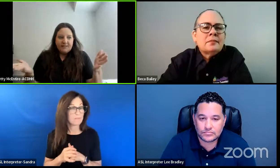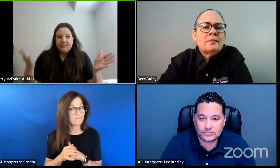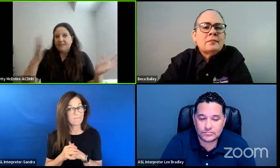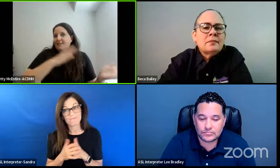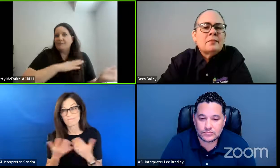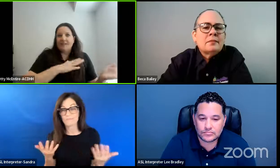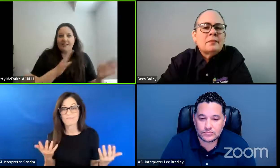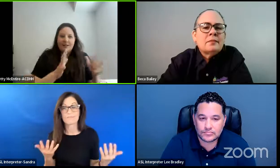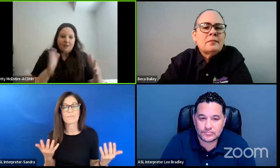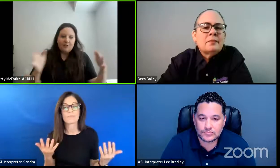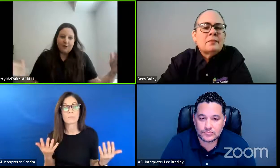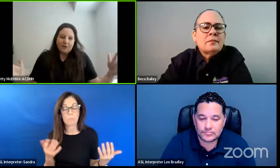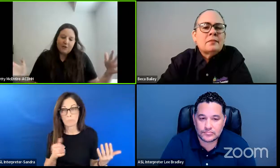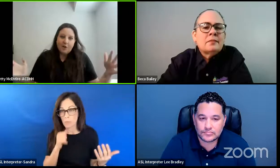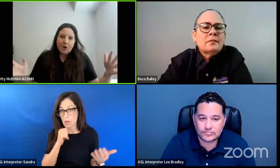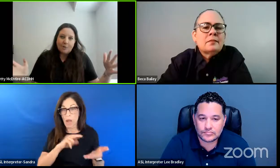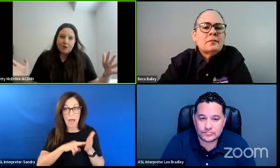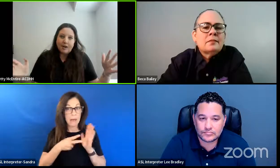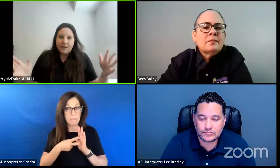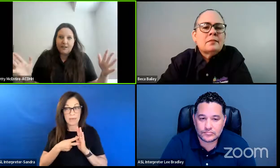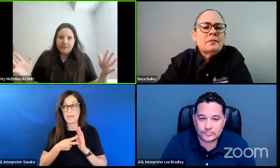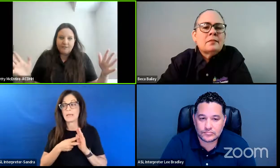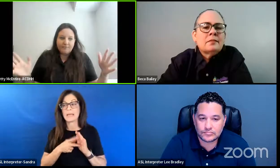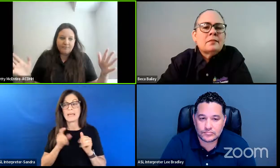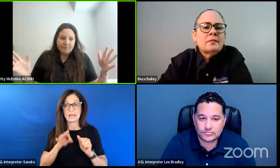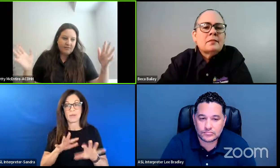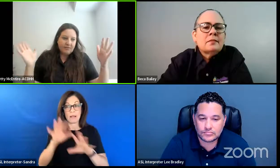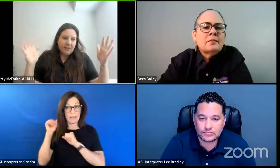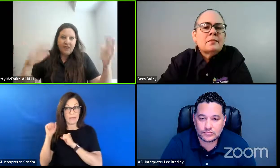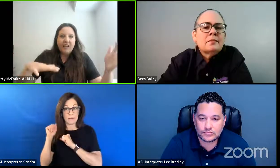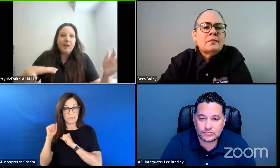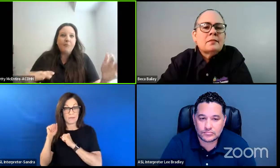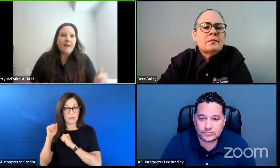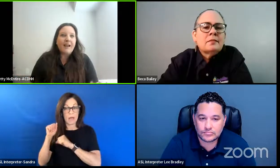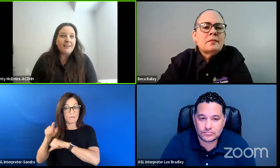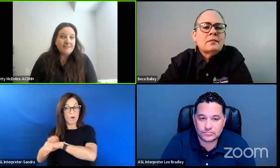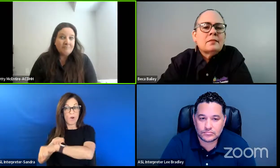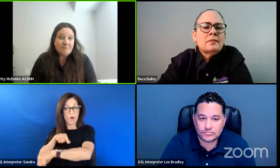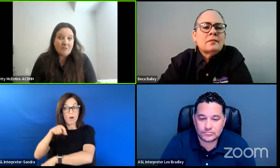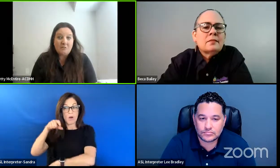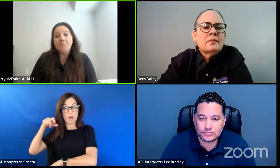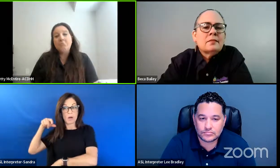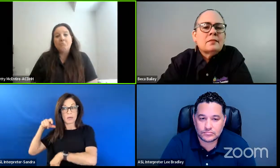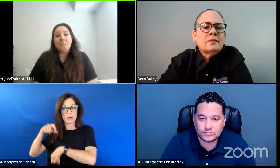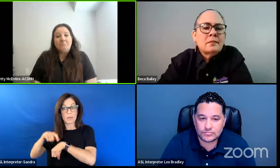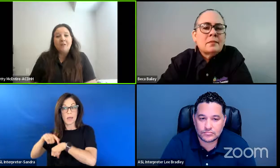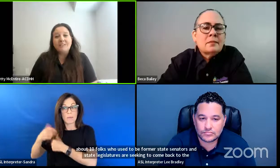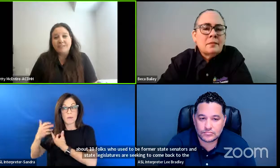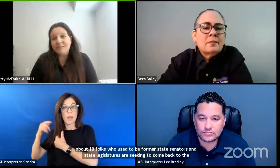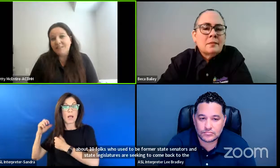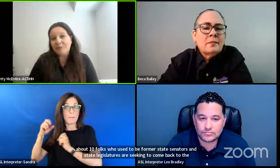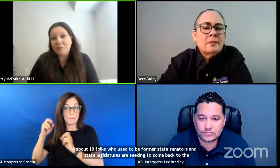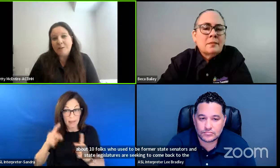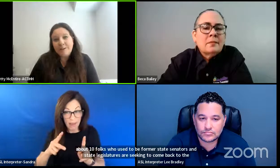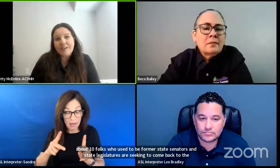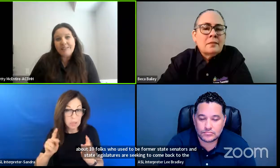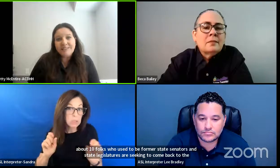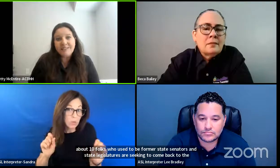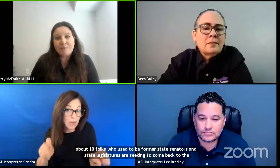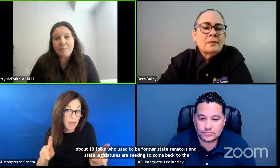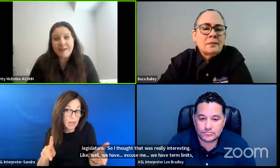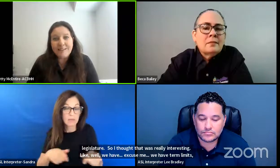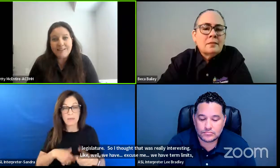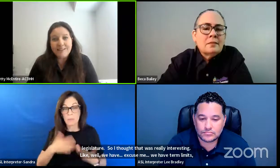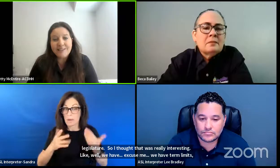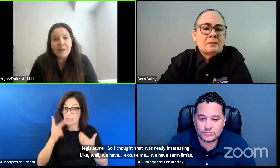but that doesn't mean that after a long break, they can come back. And so we're going to see some familiar